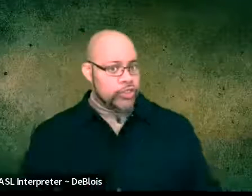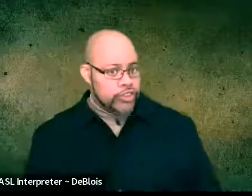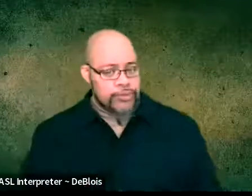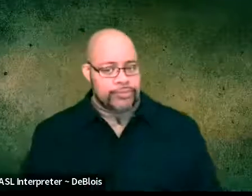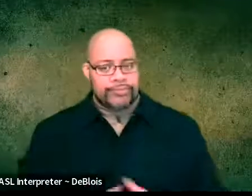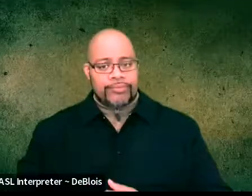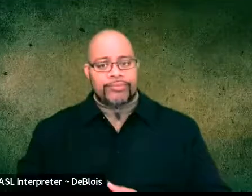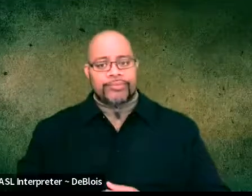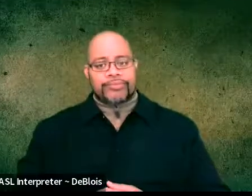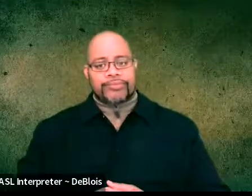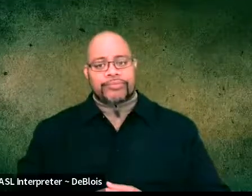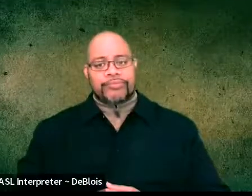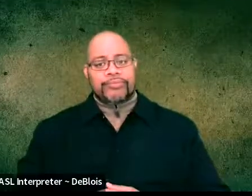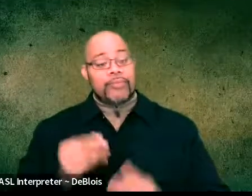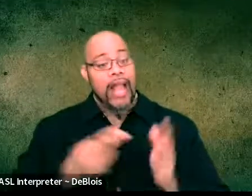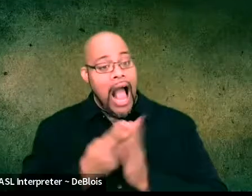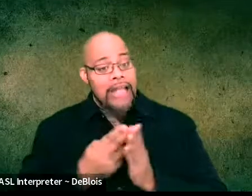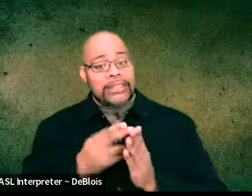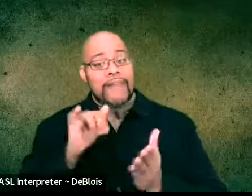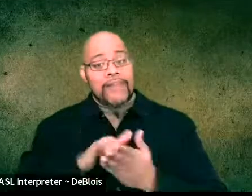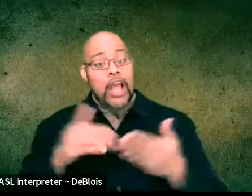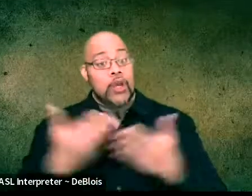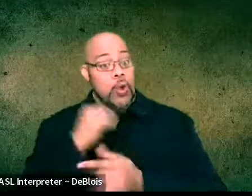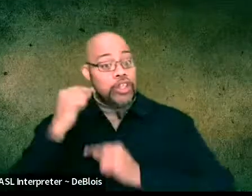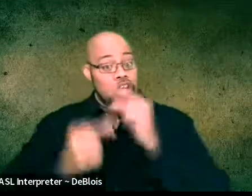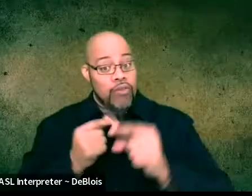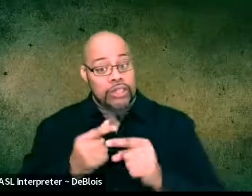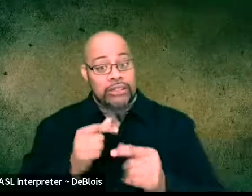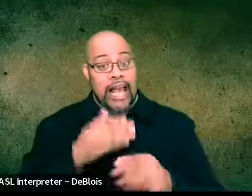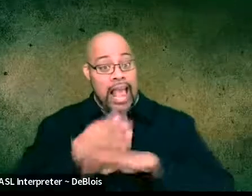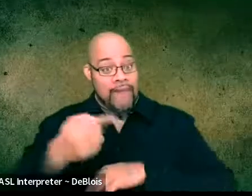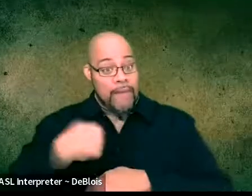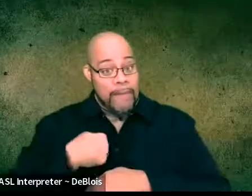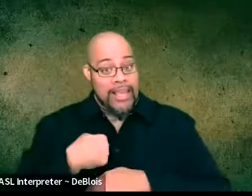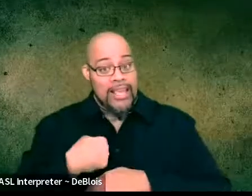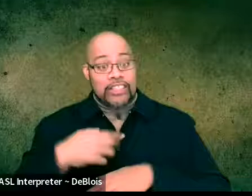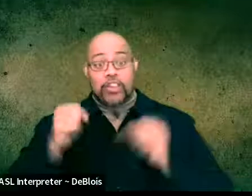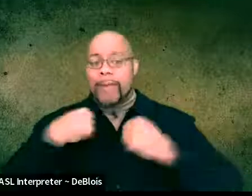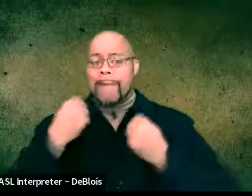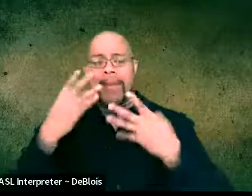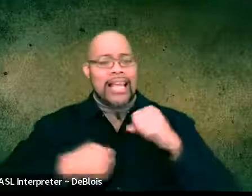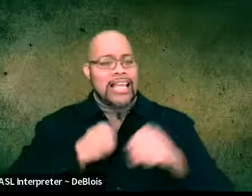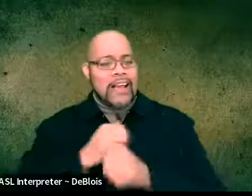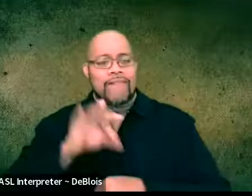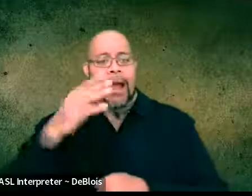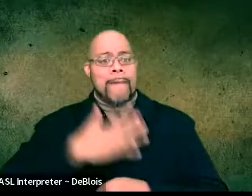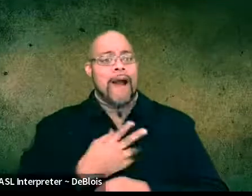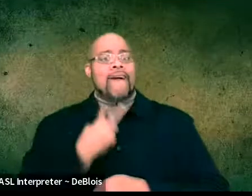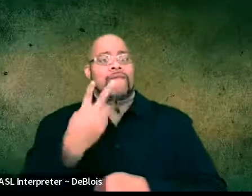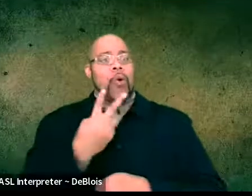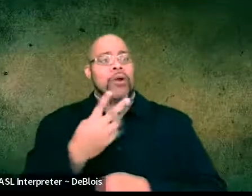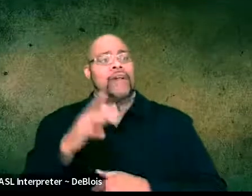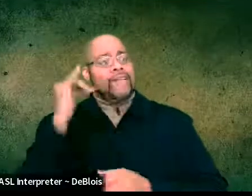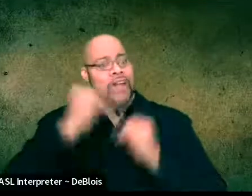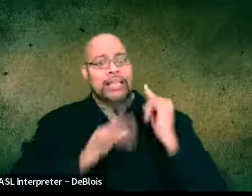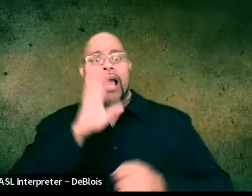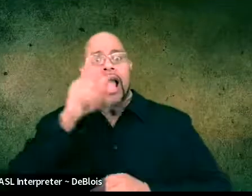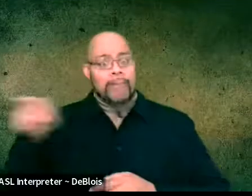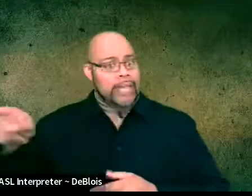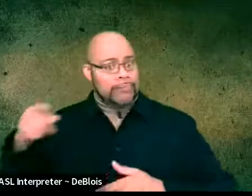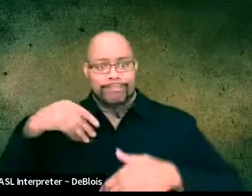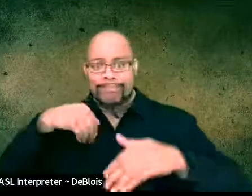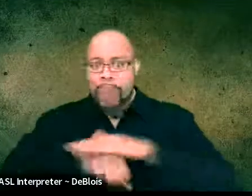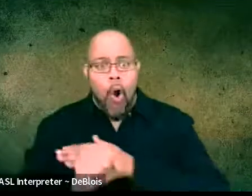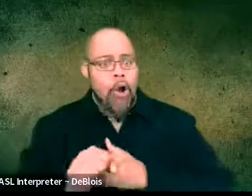like and honestly, these new generations after me, it took me years to find my voice and finally speak up. They came out the